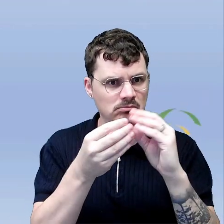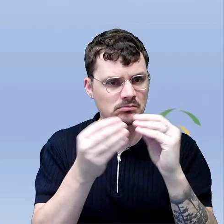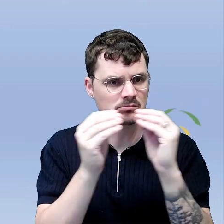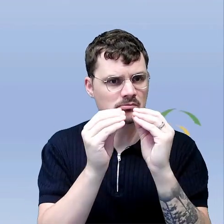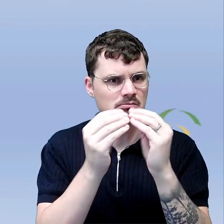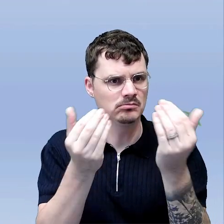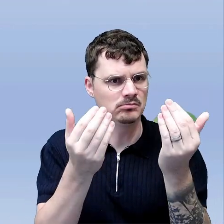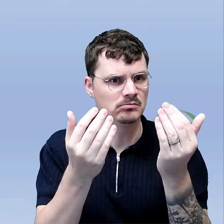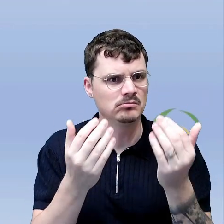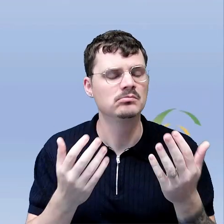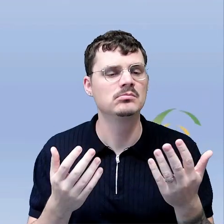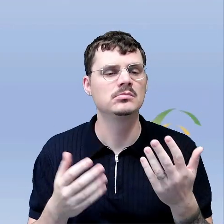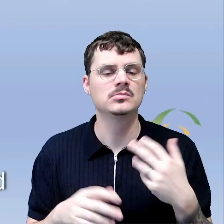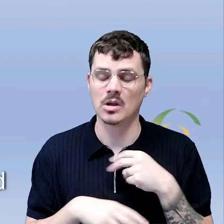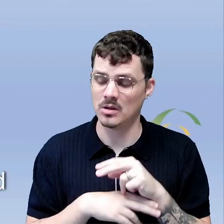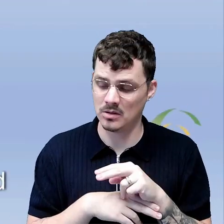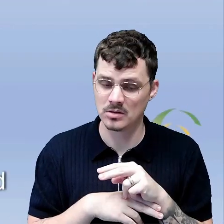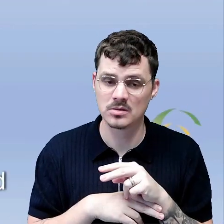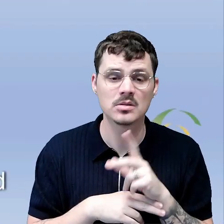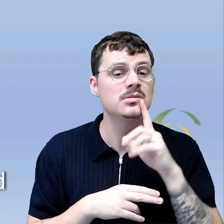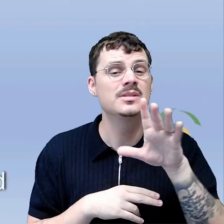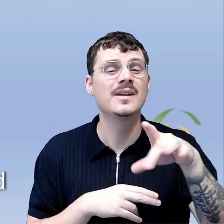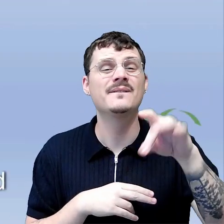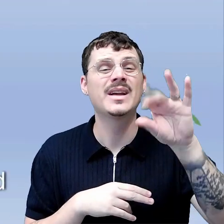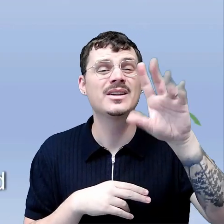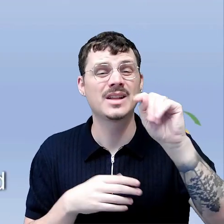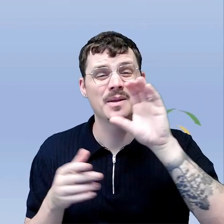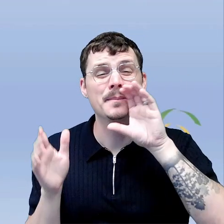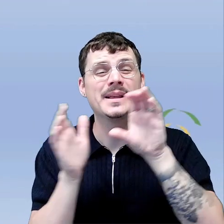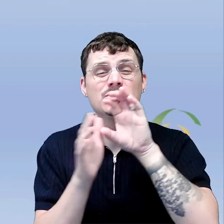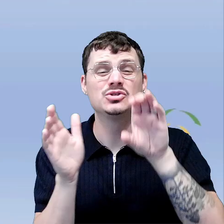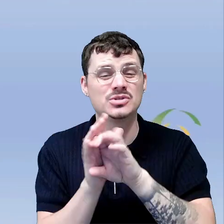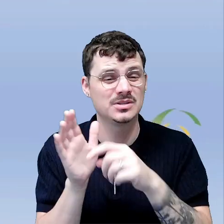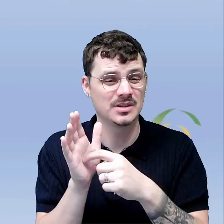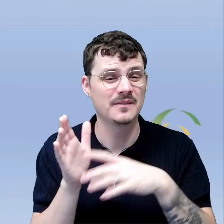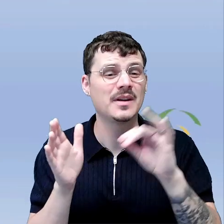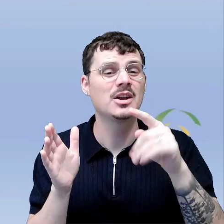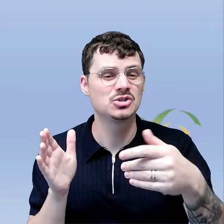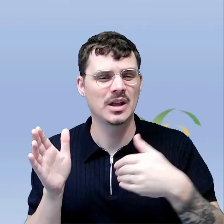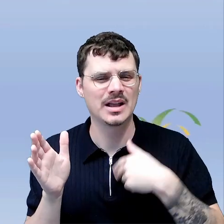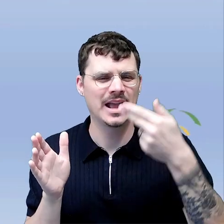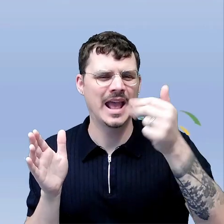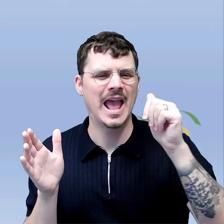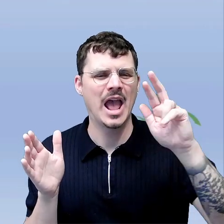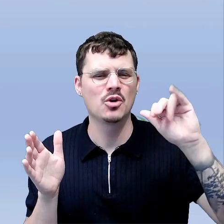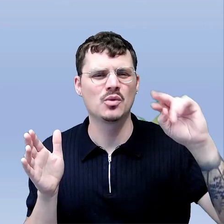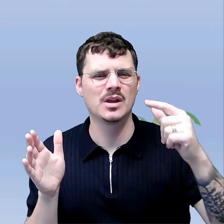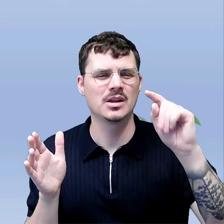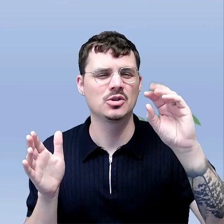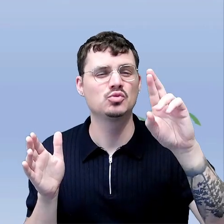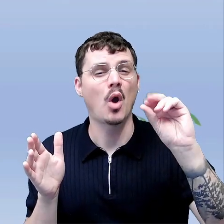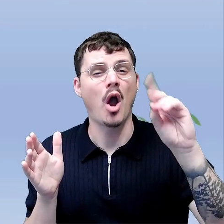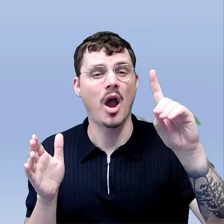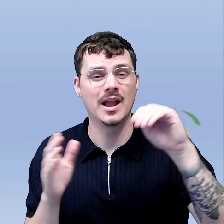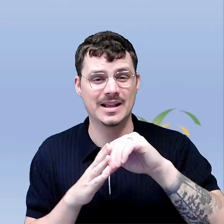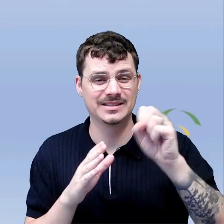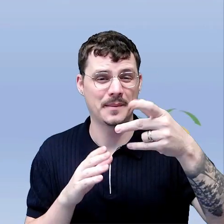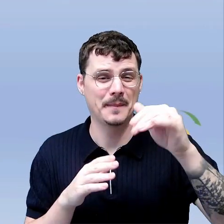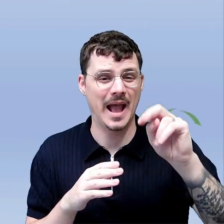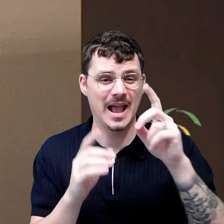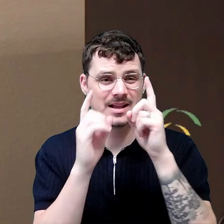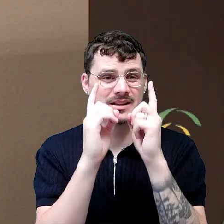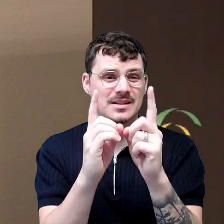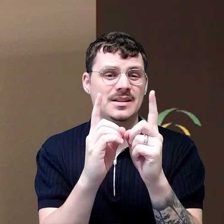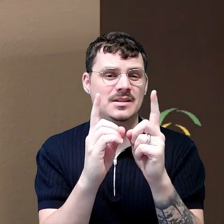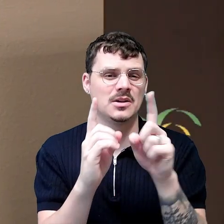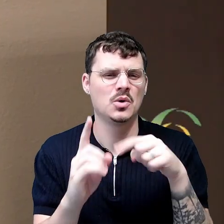say. And it turned out that the imaging showed that she had Harrington rods placed in her spine